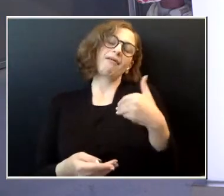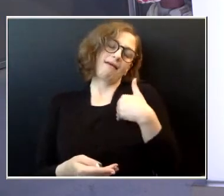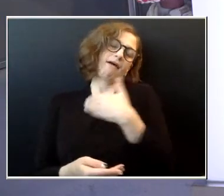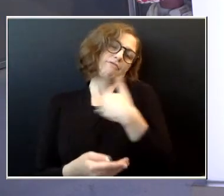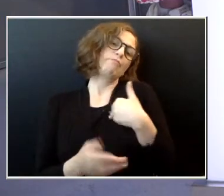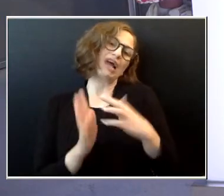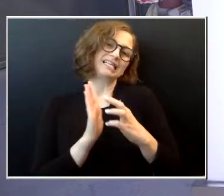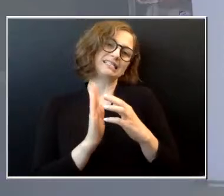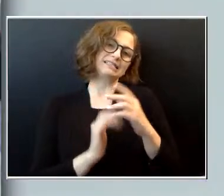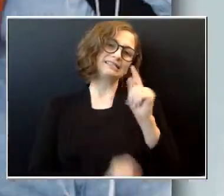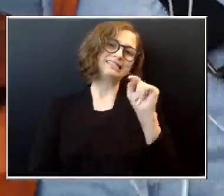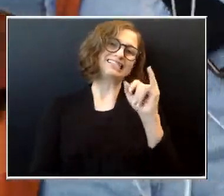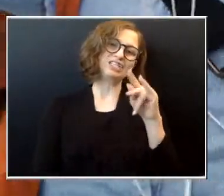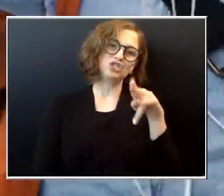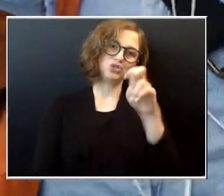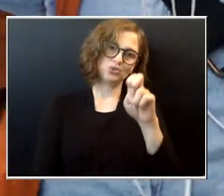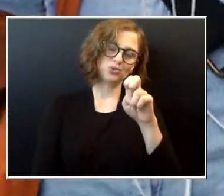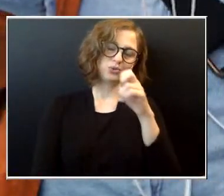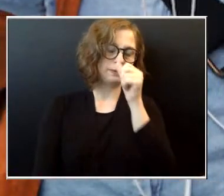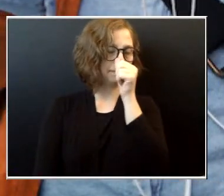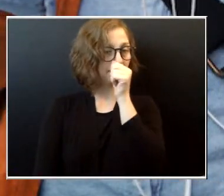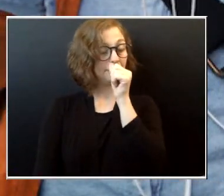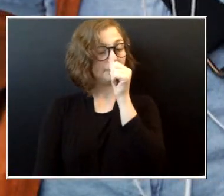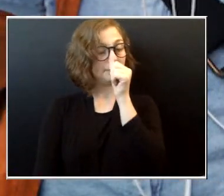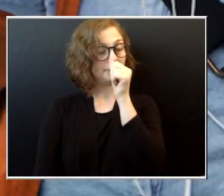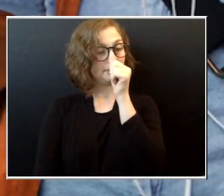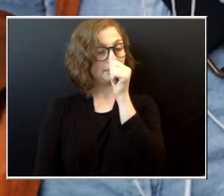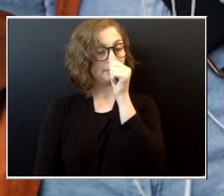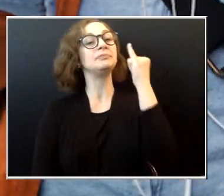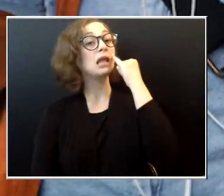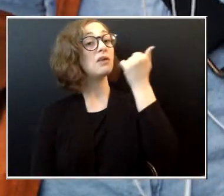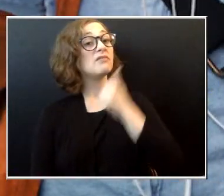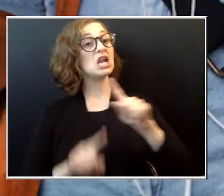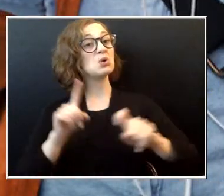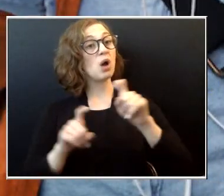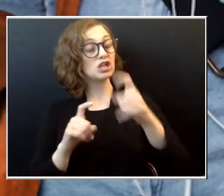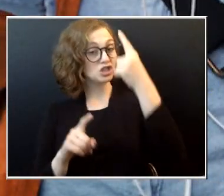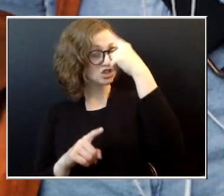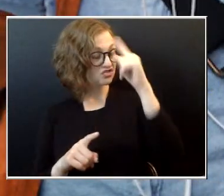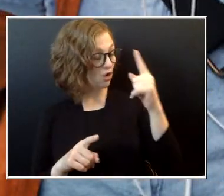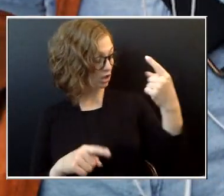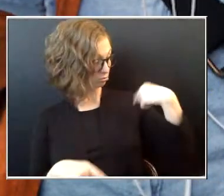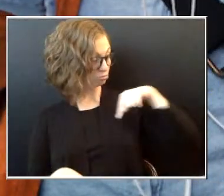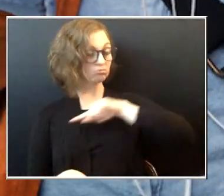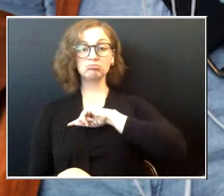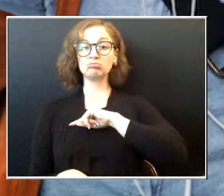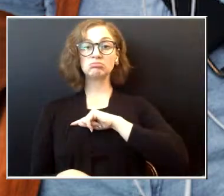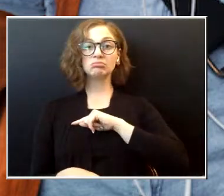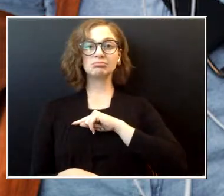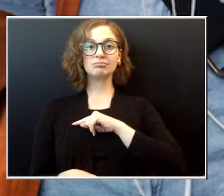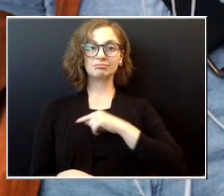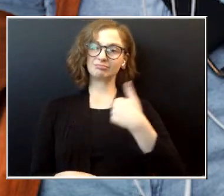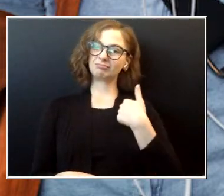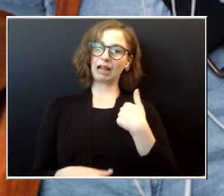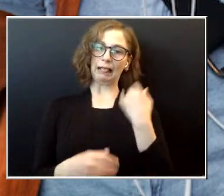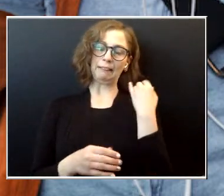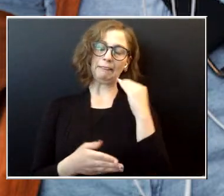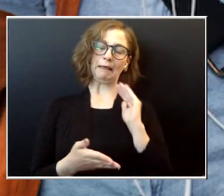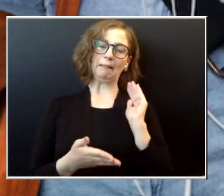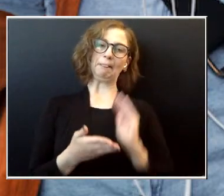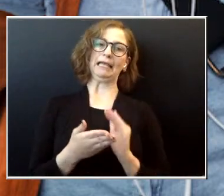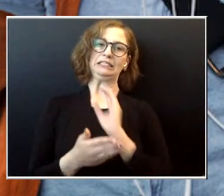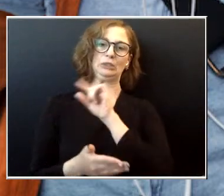If you have any questions for Amanda, Dr. Fabian, Dr. Nye, or myself being the least qualified to talk about these